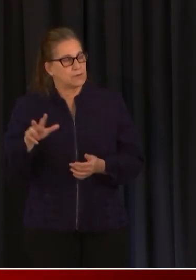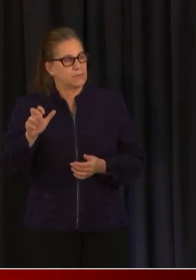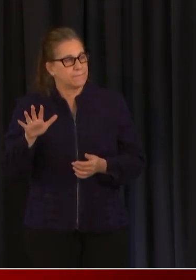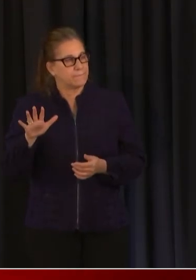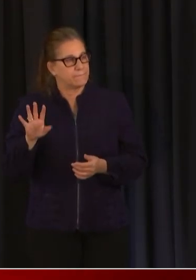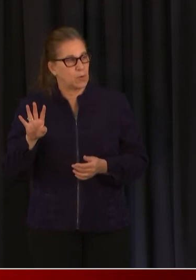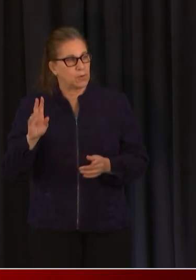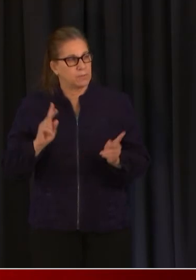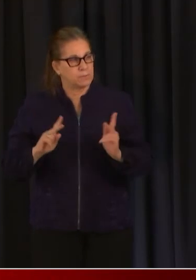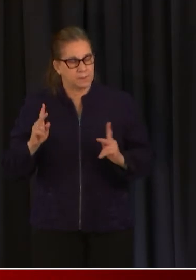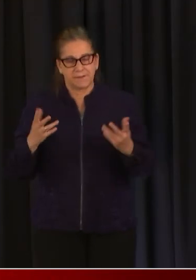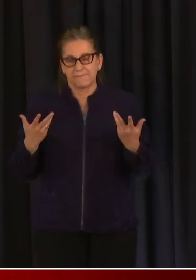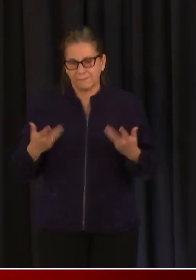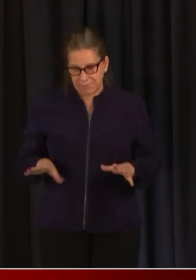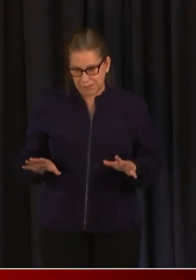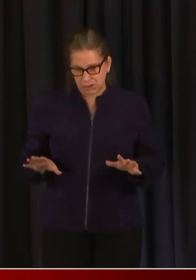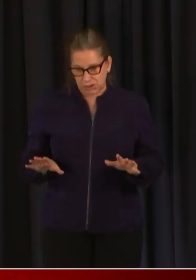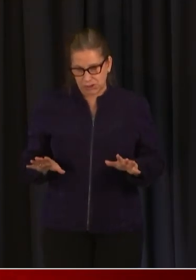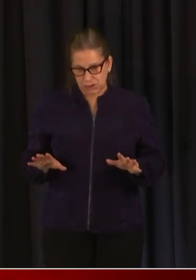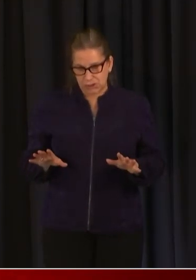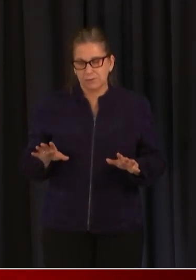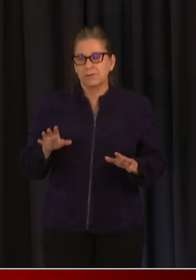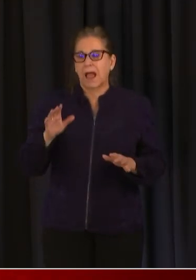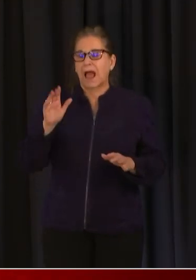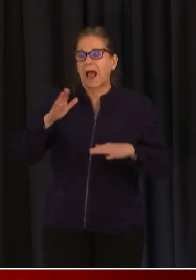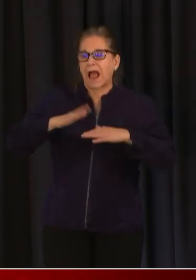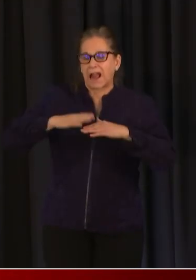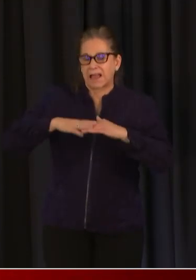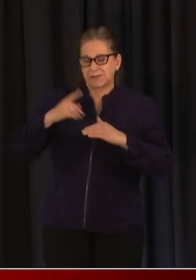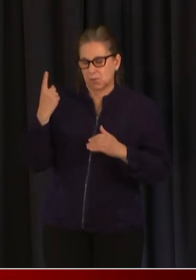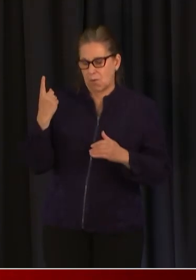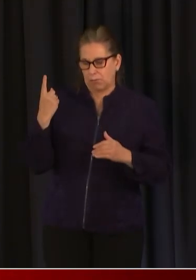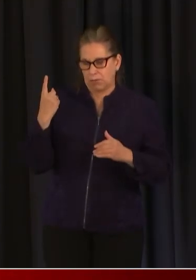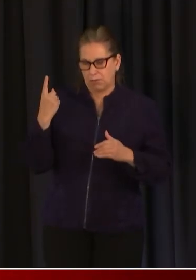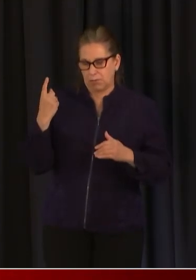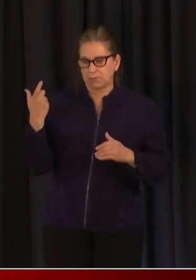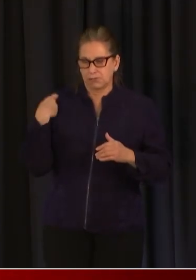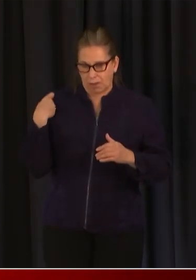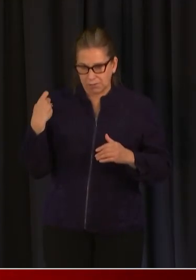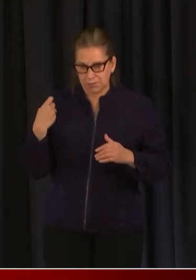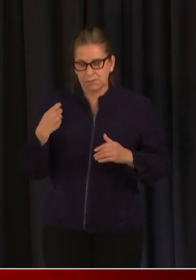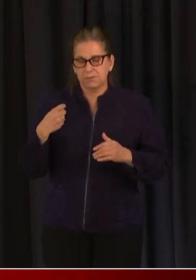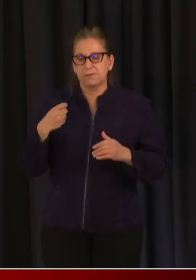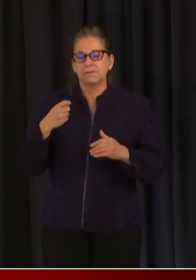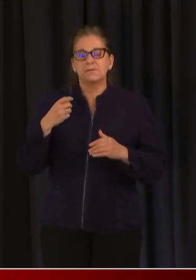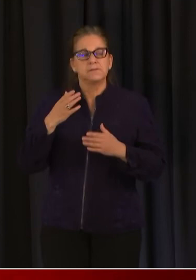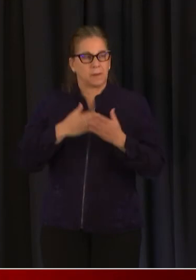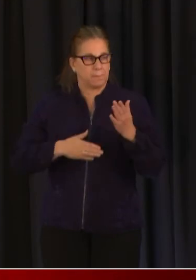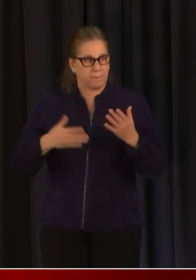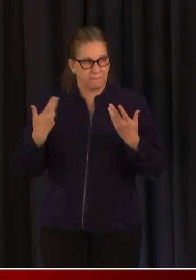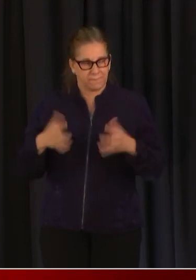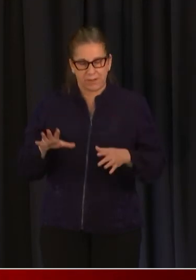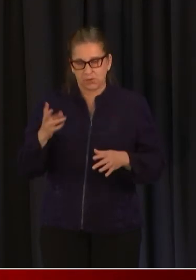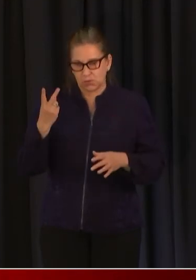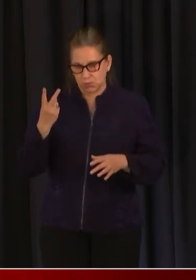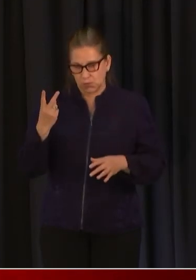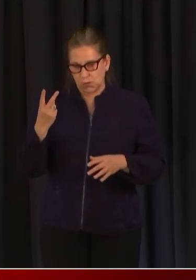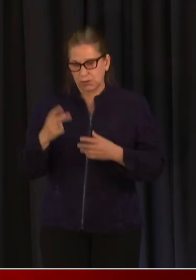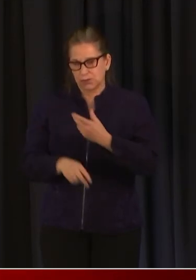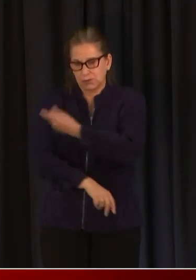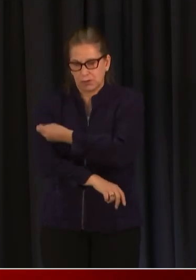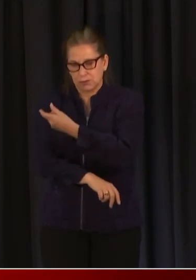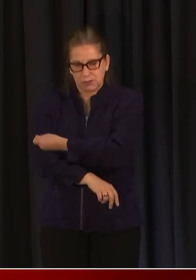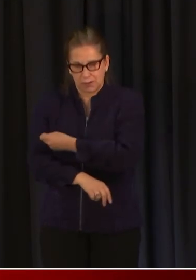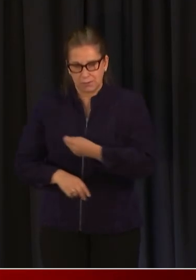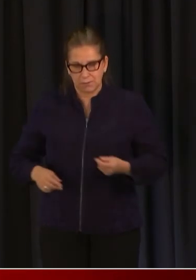237,000 people have at least been partially vaccinated. We think we have over 500,000